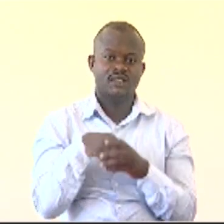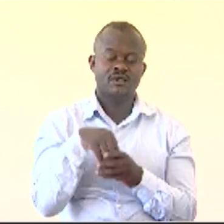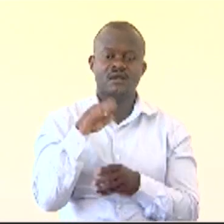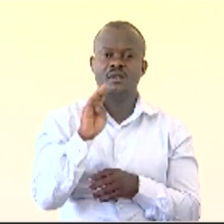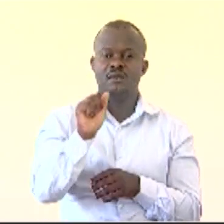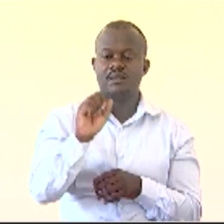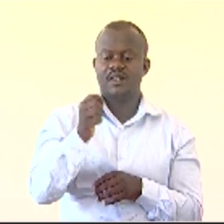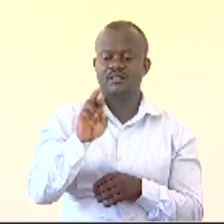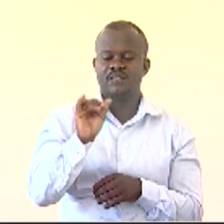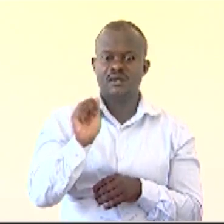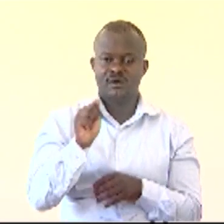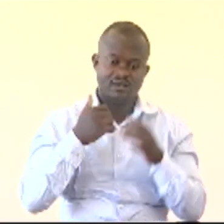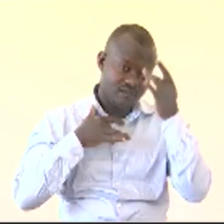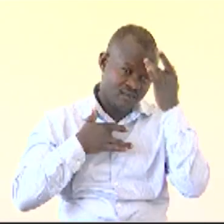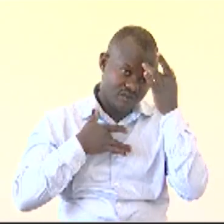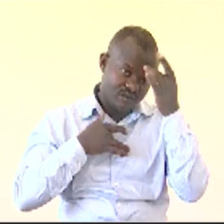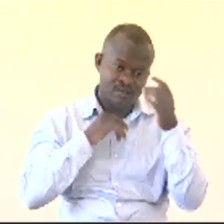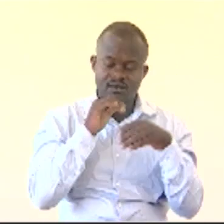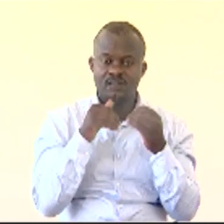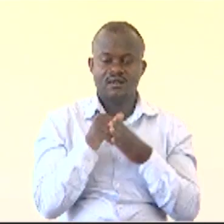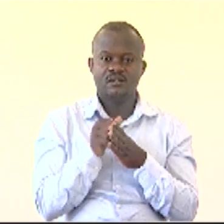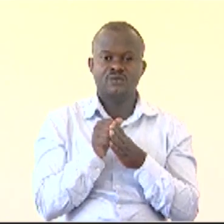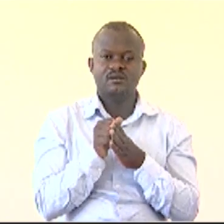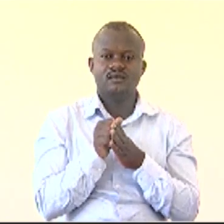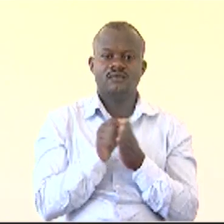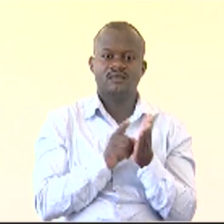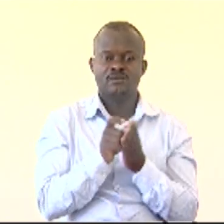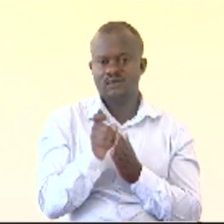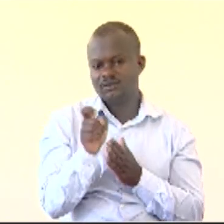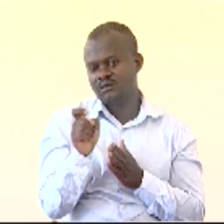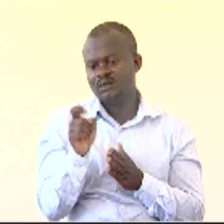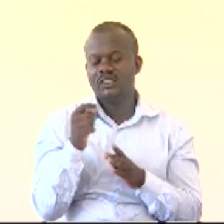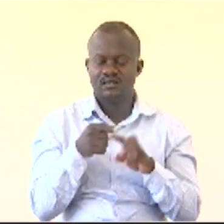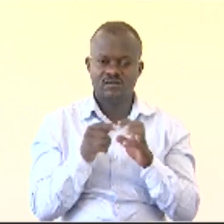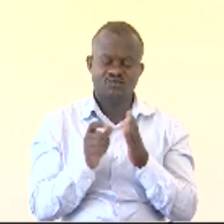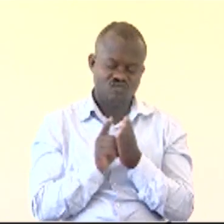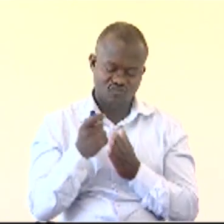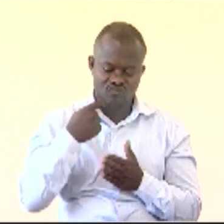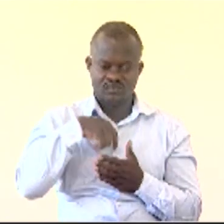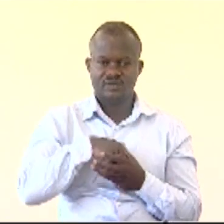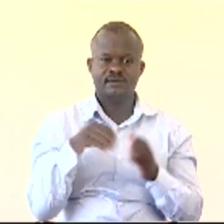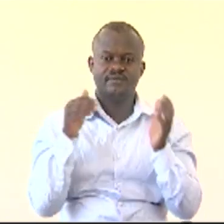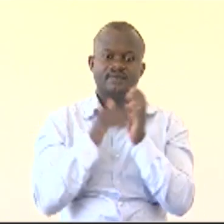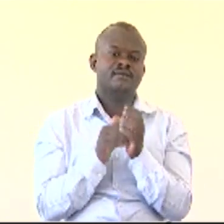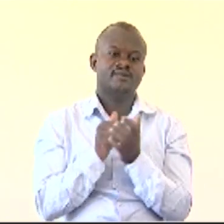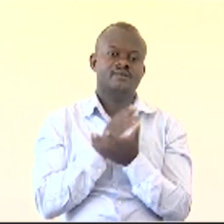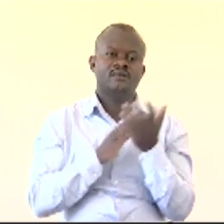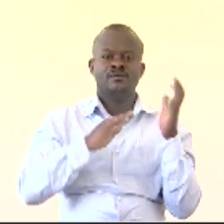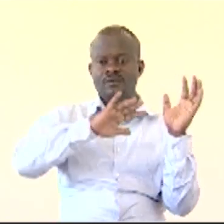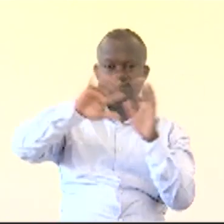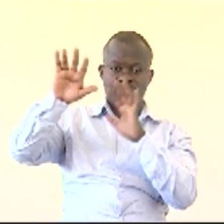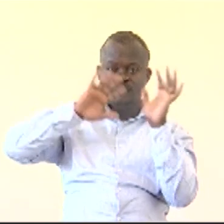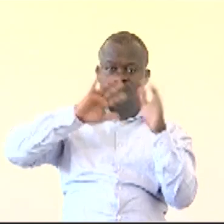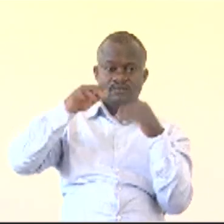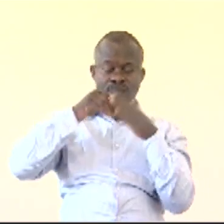disease, not a viral disease. It is caused by bacteria. And we mentioned that it is an airborne disease.